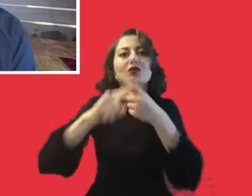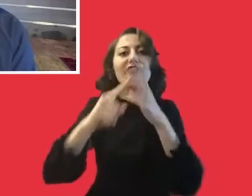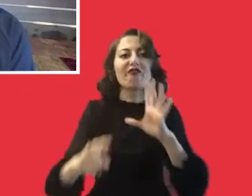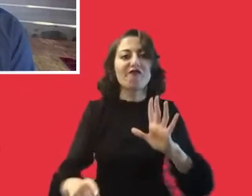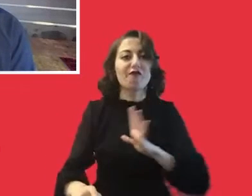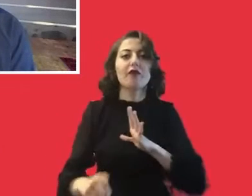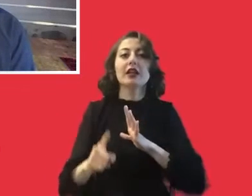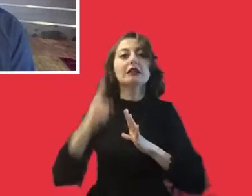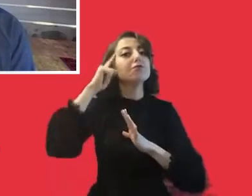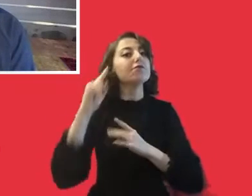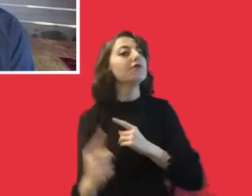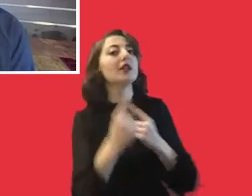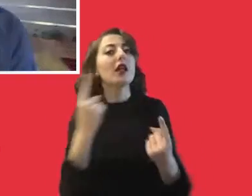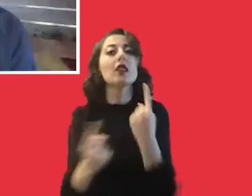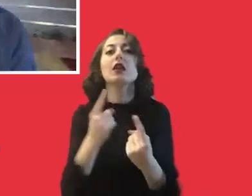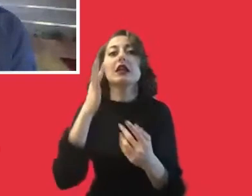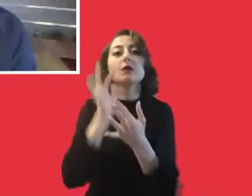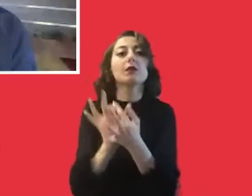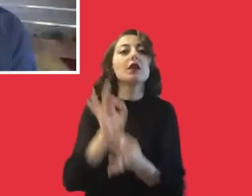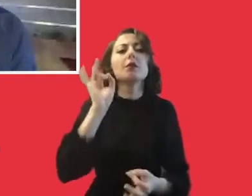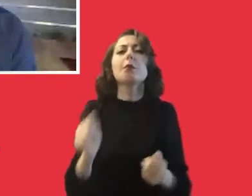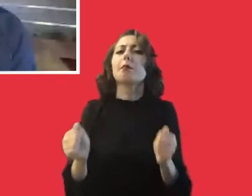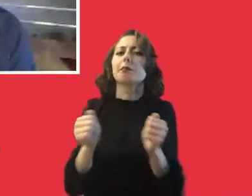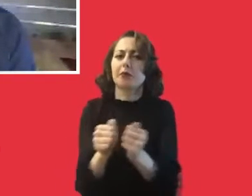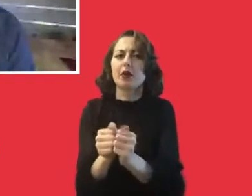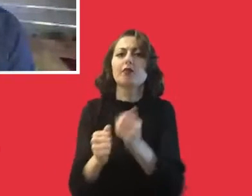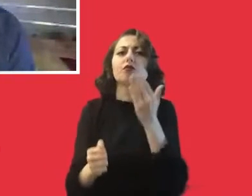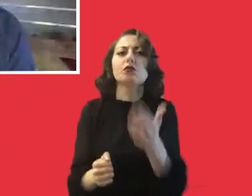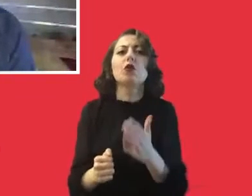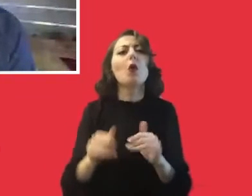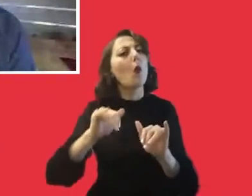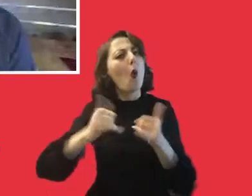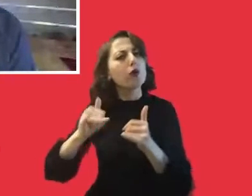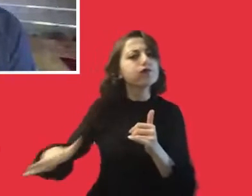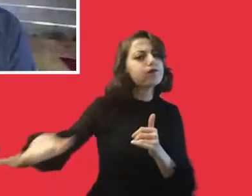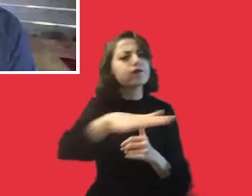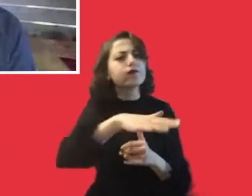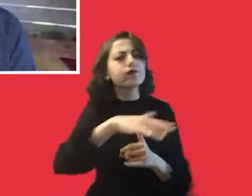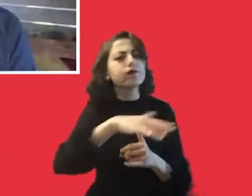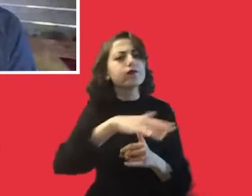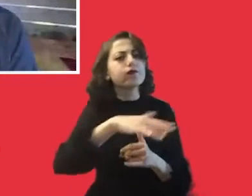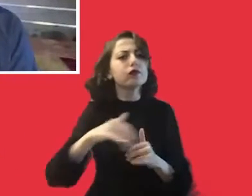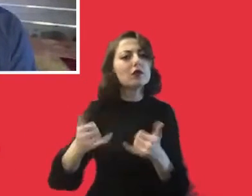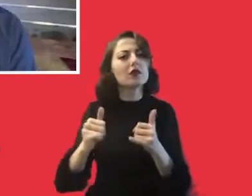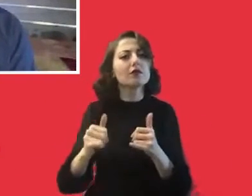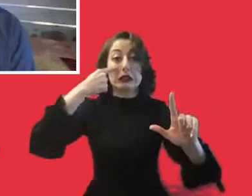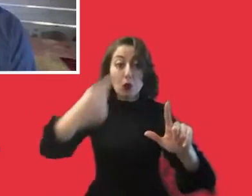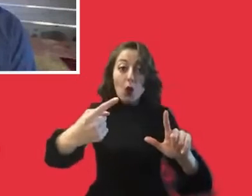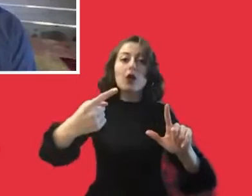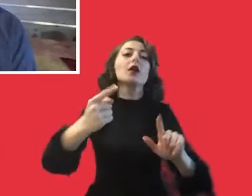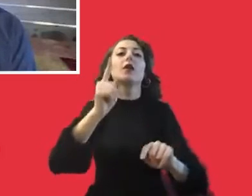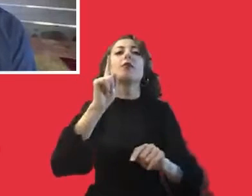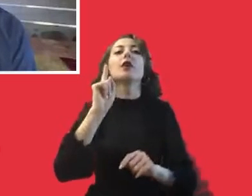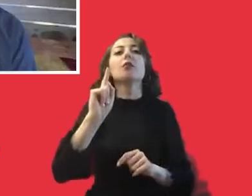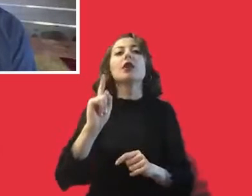is comprehensive, it's inclusive, and also it is inviting people to play games together. So it is